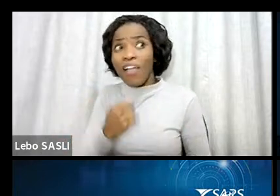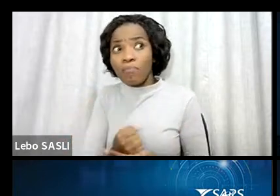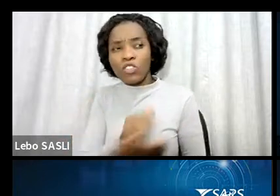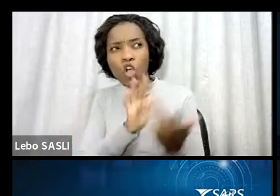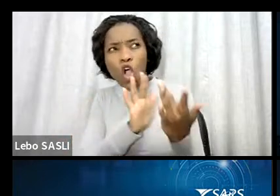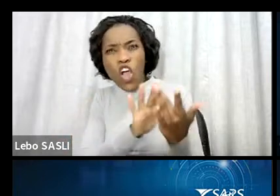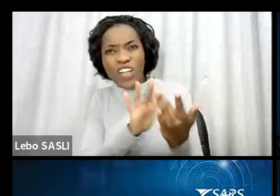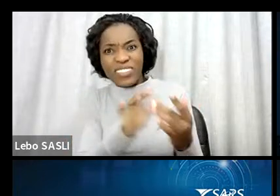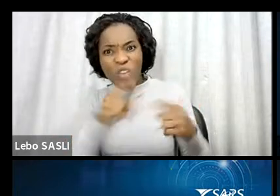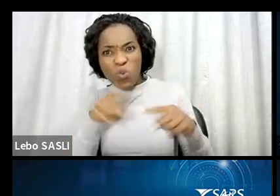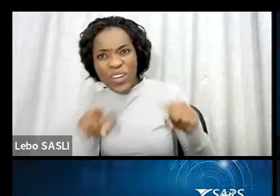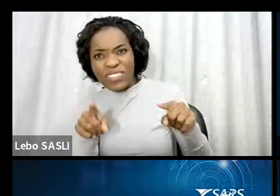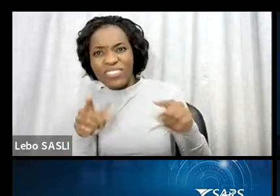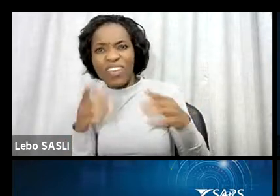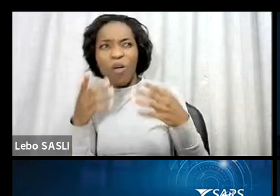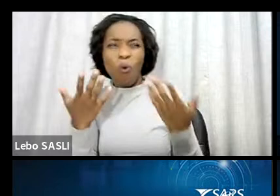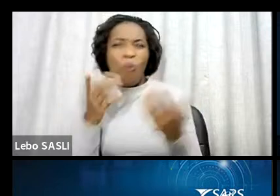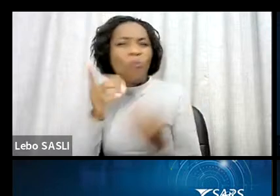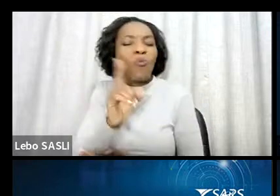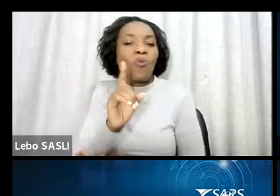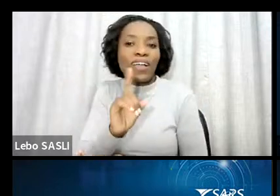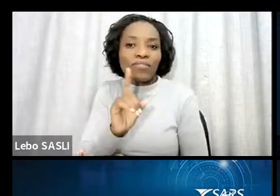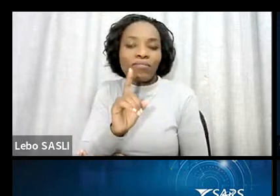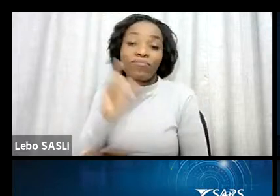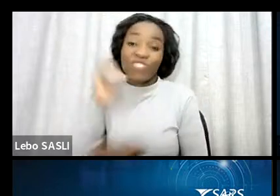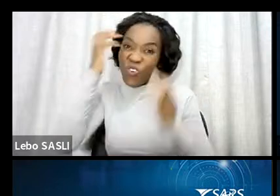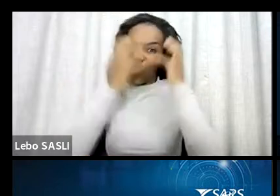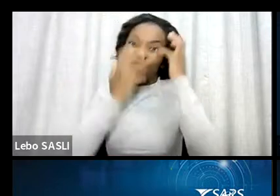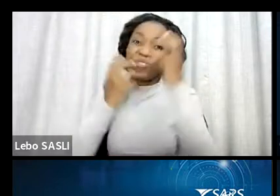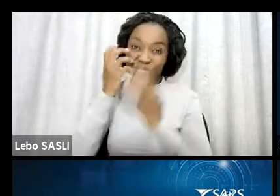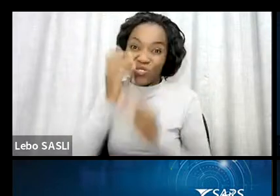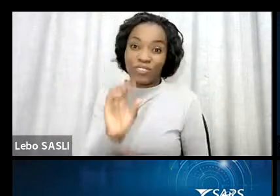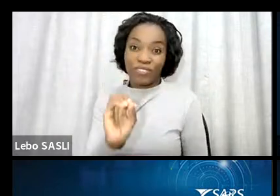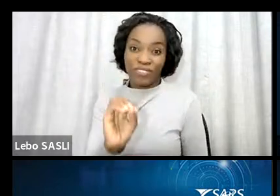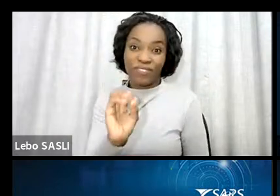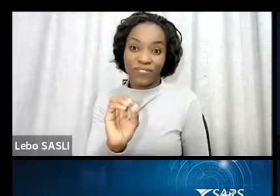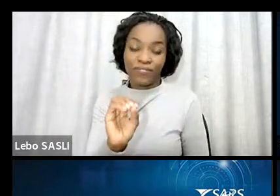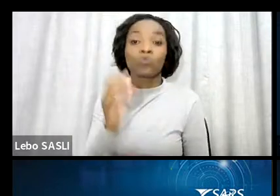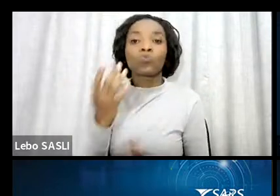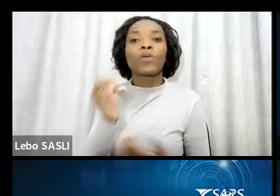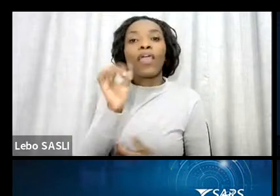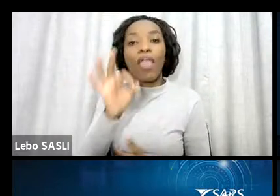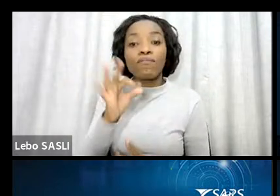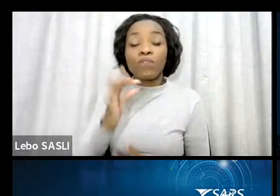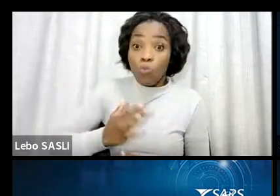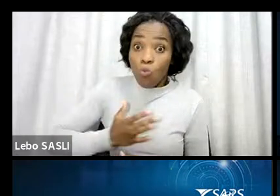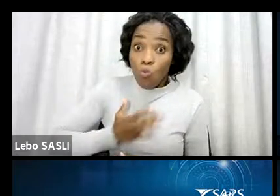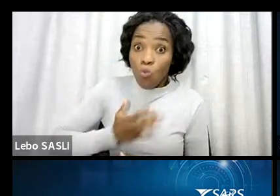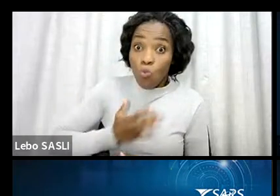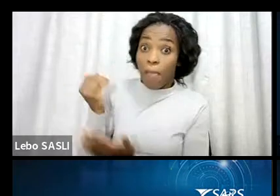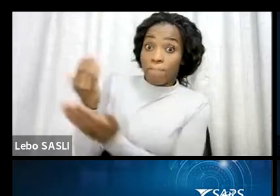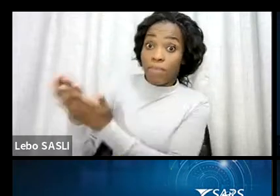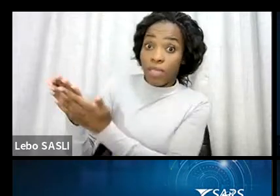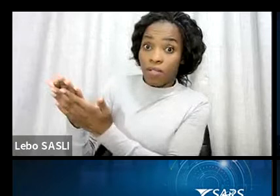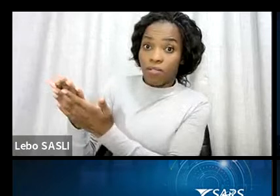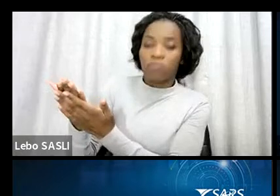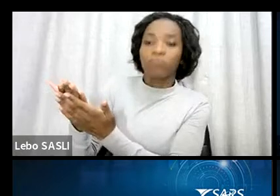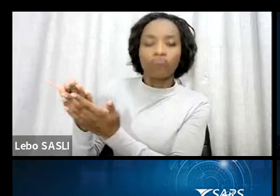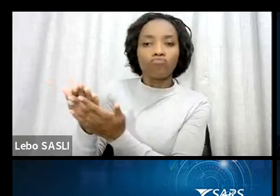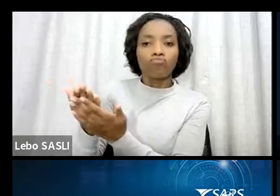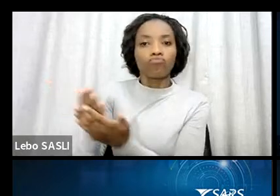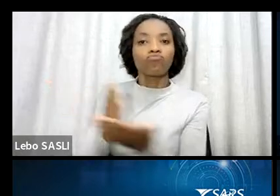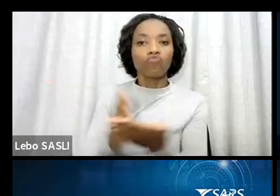auditor, etc.? So when you want to appeal, you have that